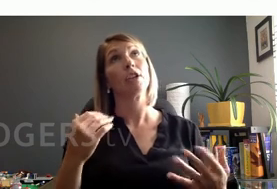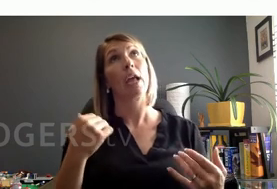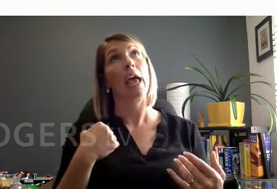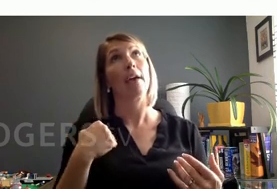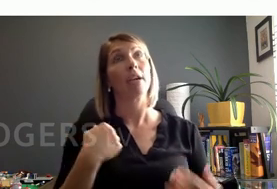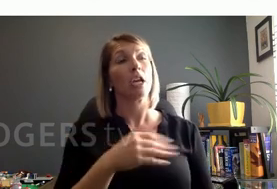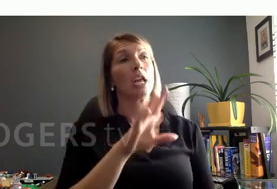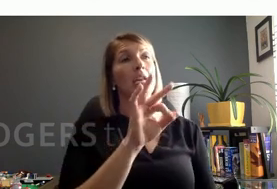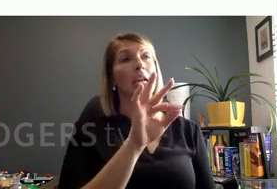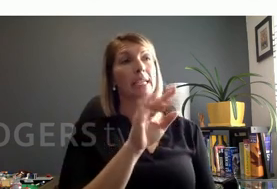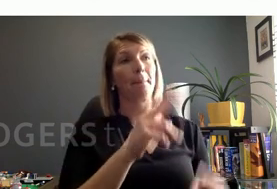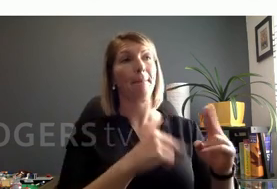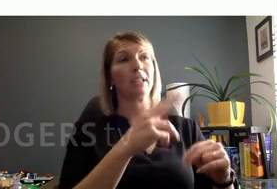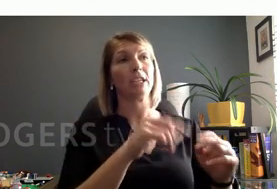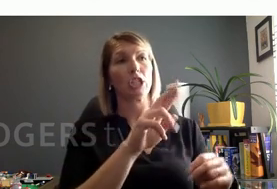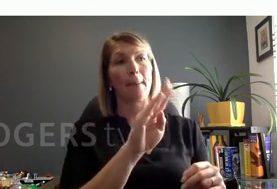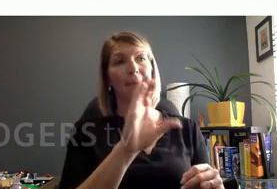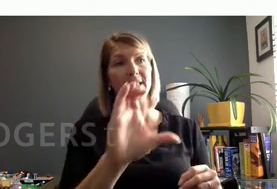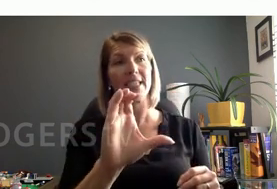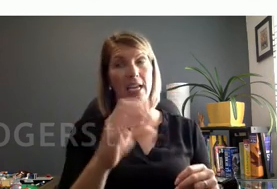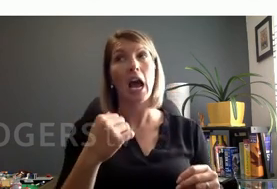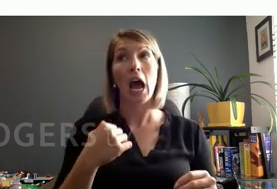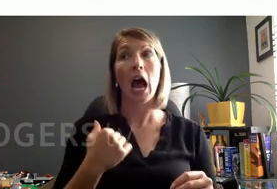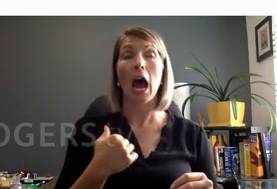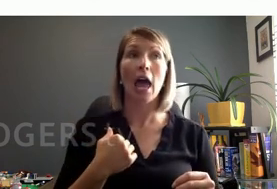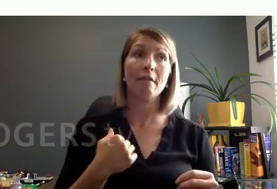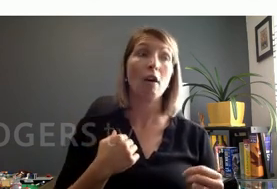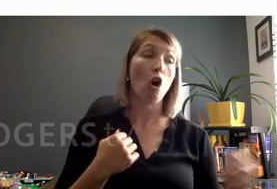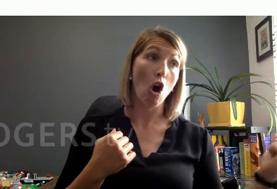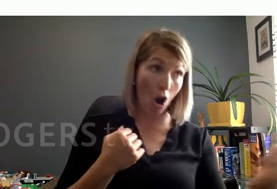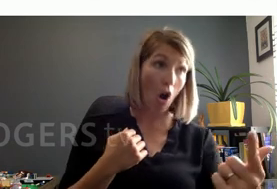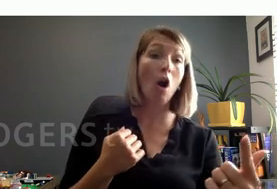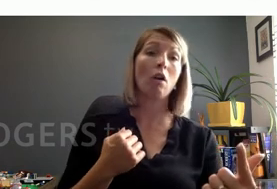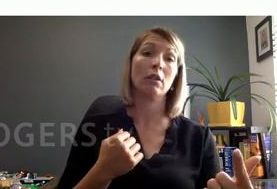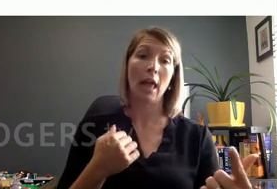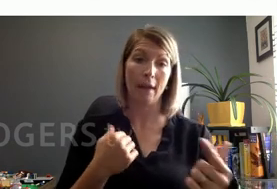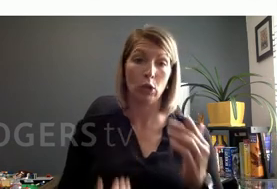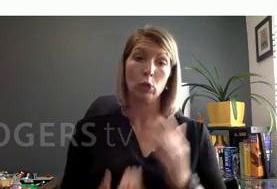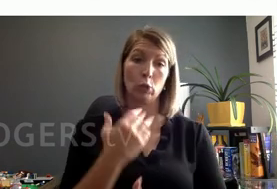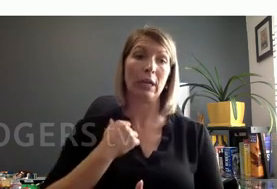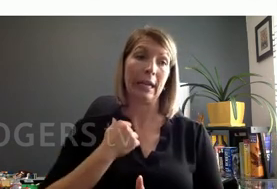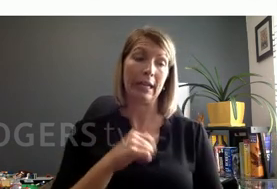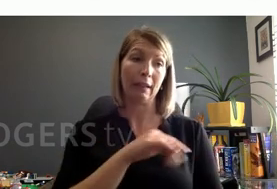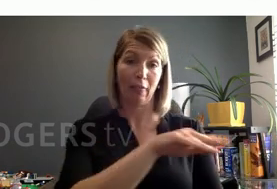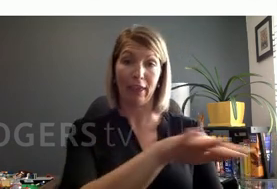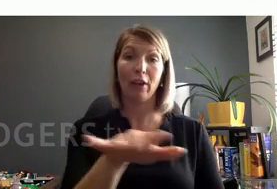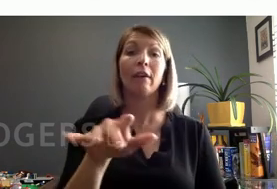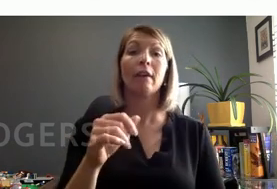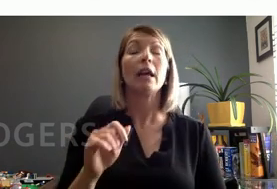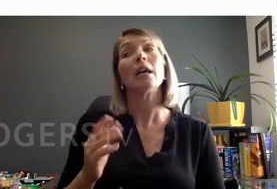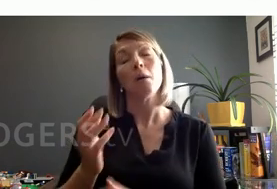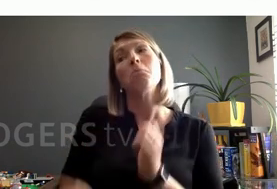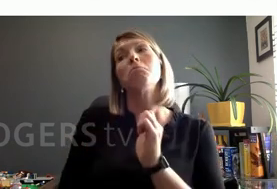province. Certainly some more in St. John's, but not exclusive. I just think it's really refreshing to be hearing